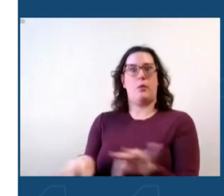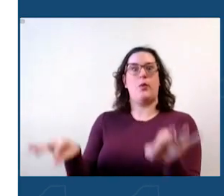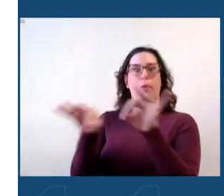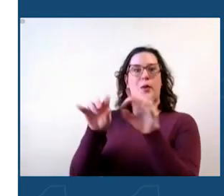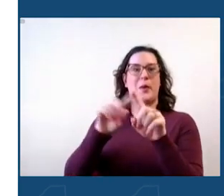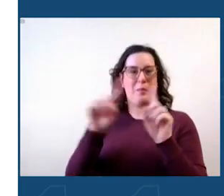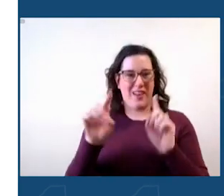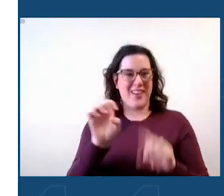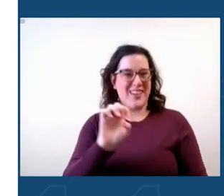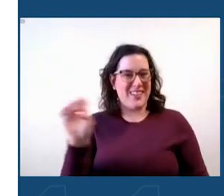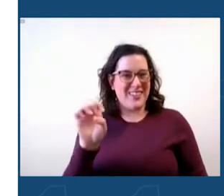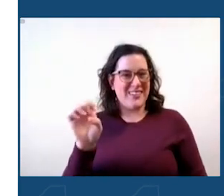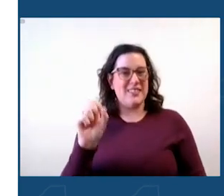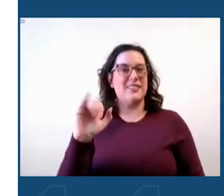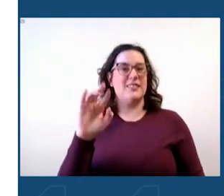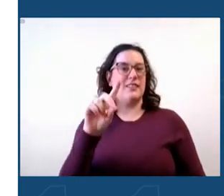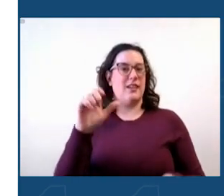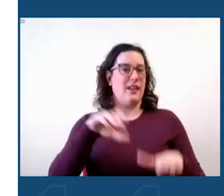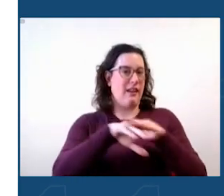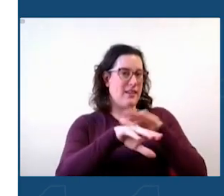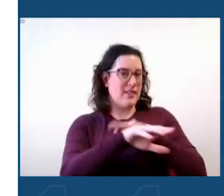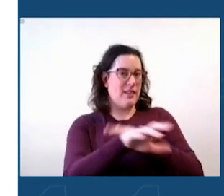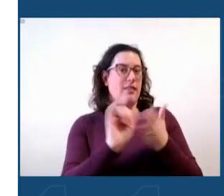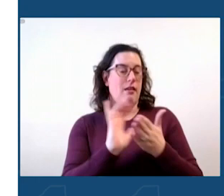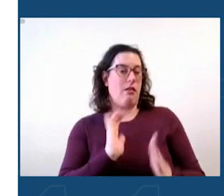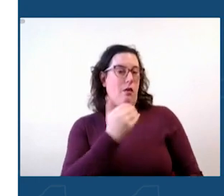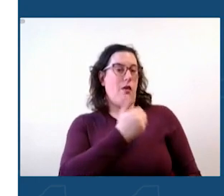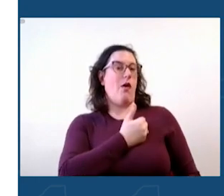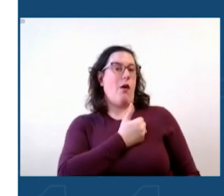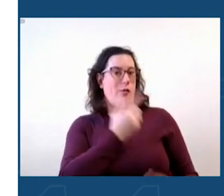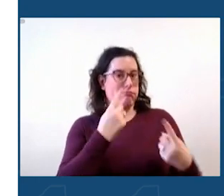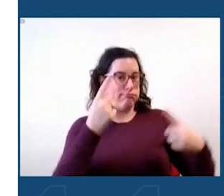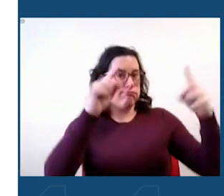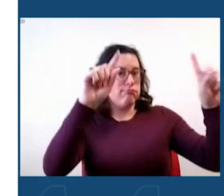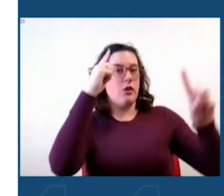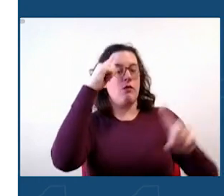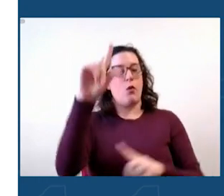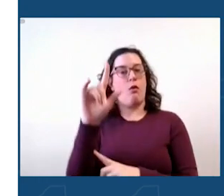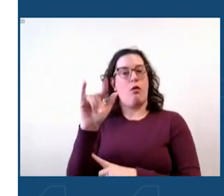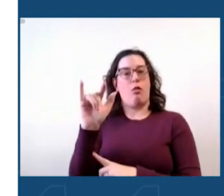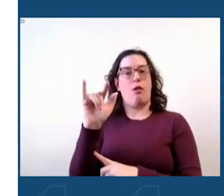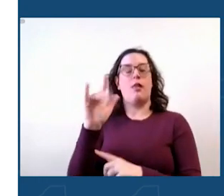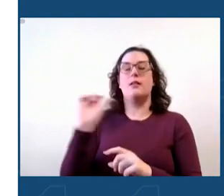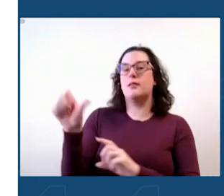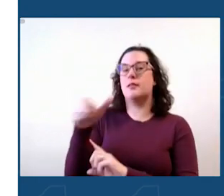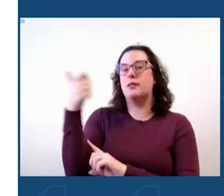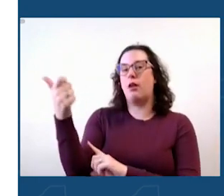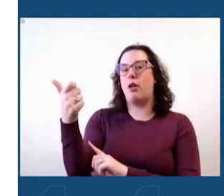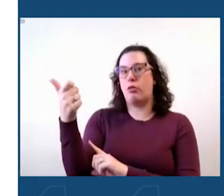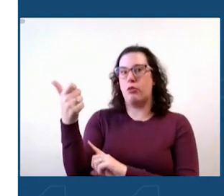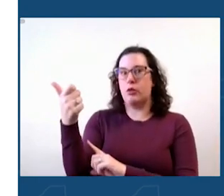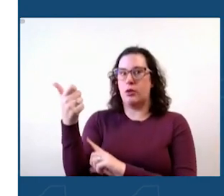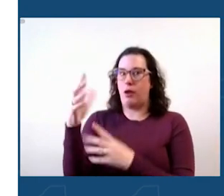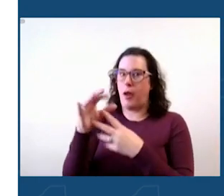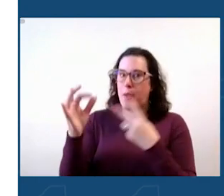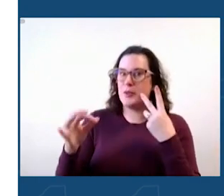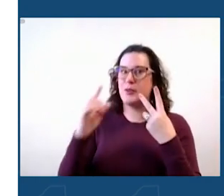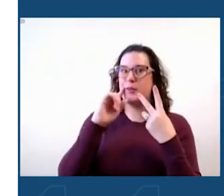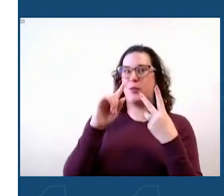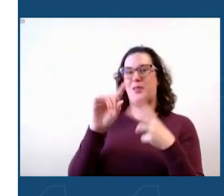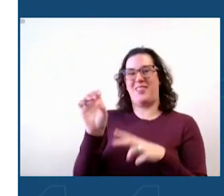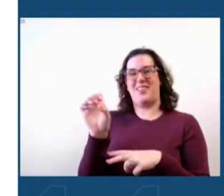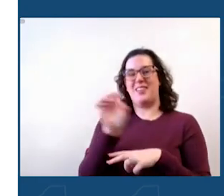Access Project is our gateway for Long Islanders, a second option to get across the East River and